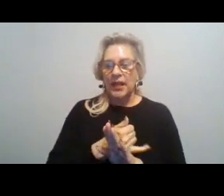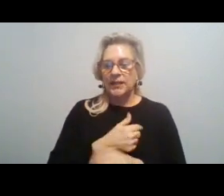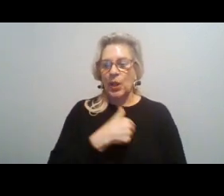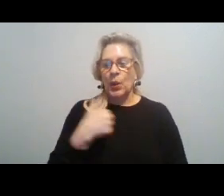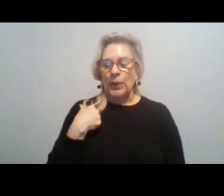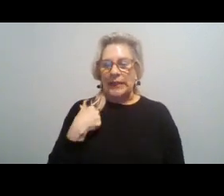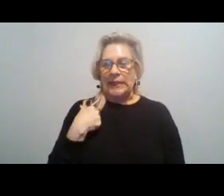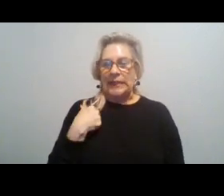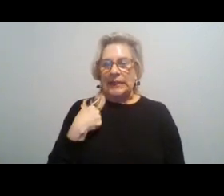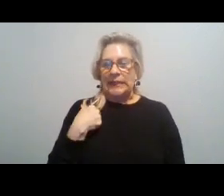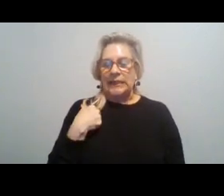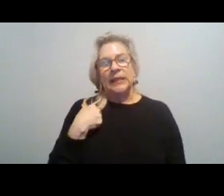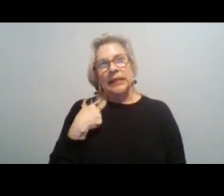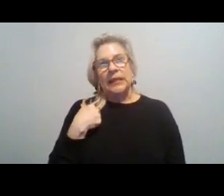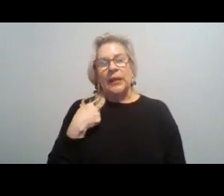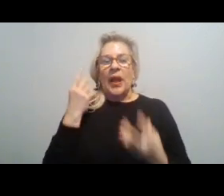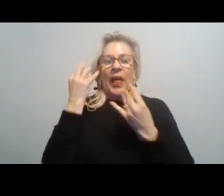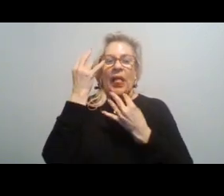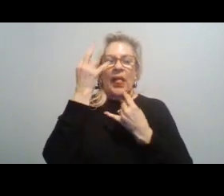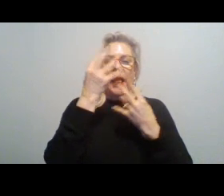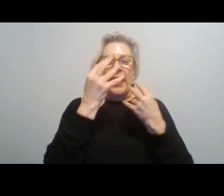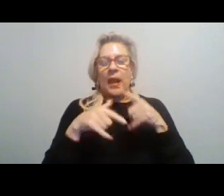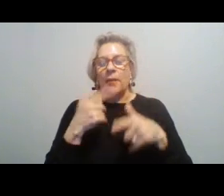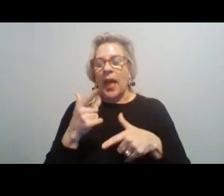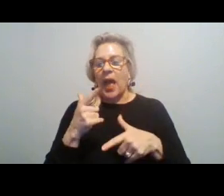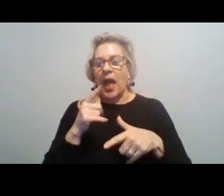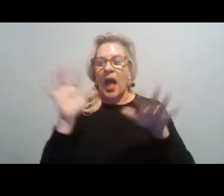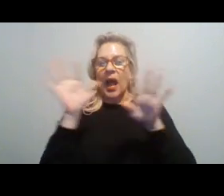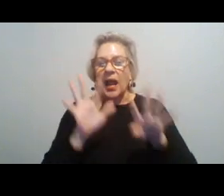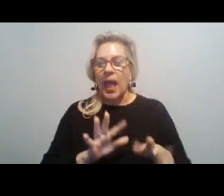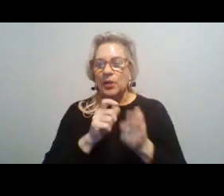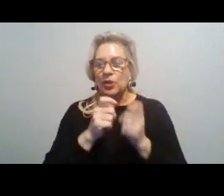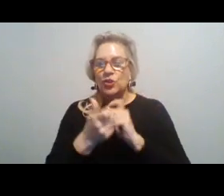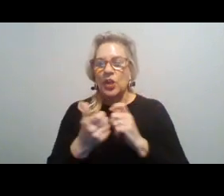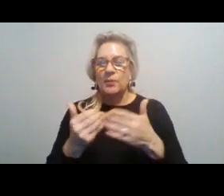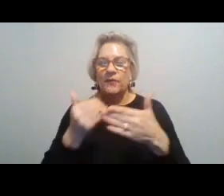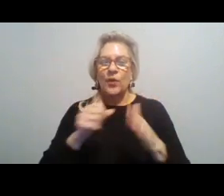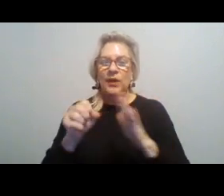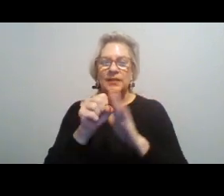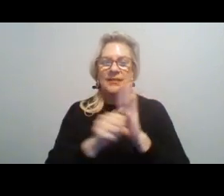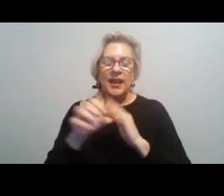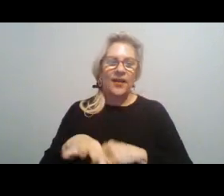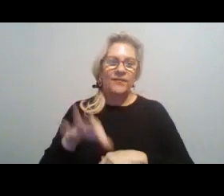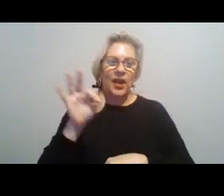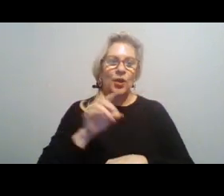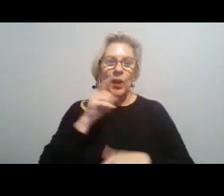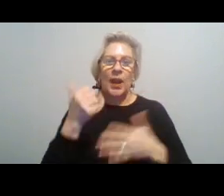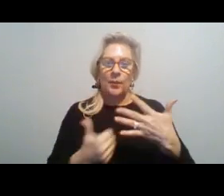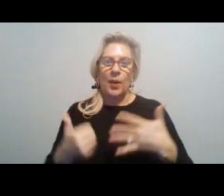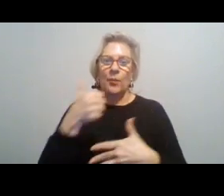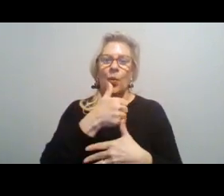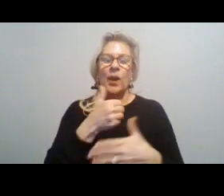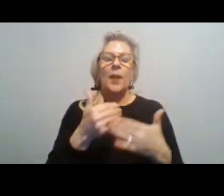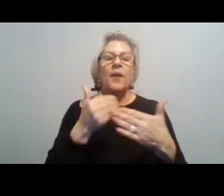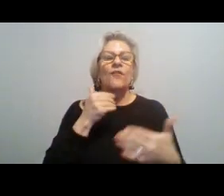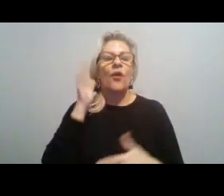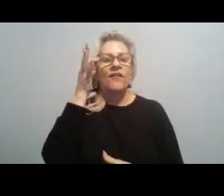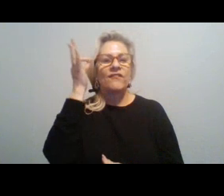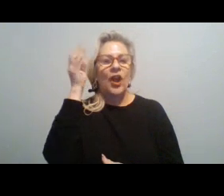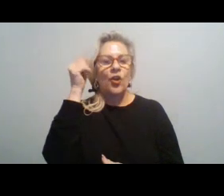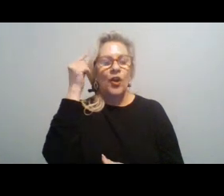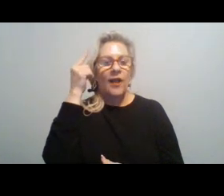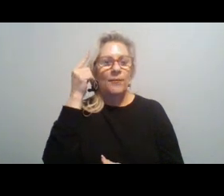We were thinking about climate change before the state found it to be a priority and before the federal government found